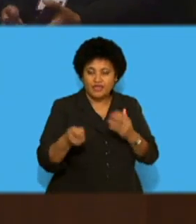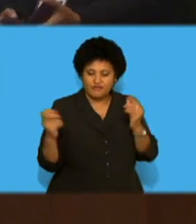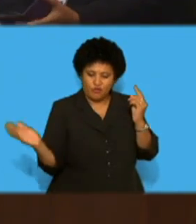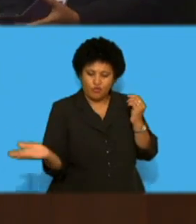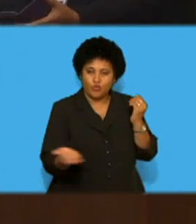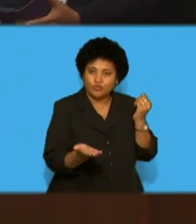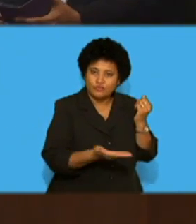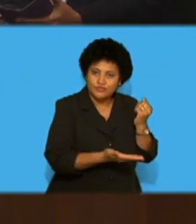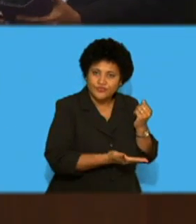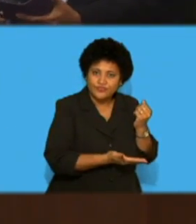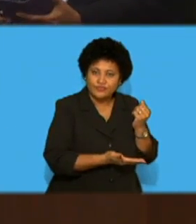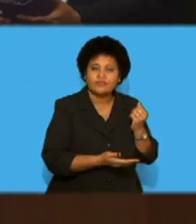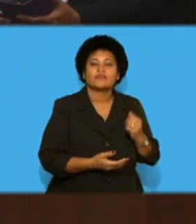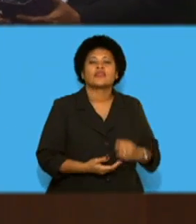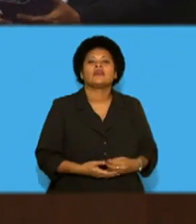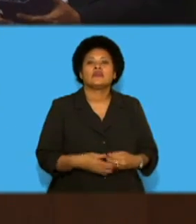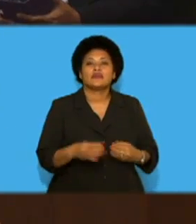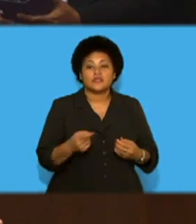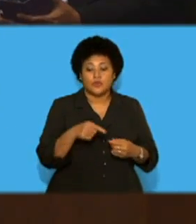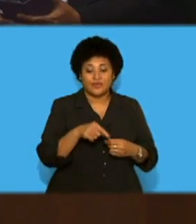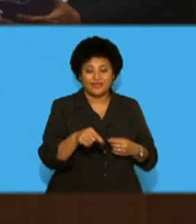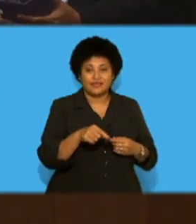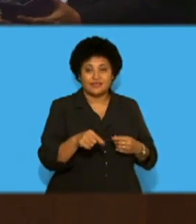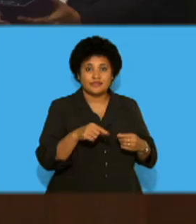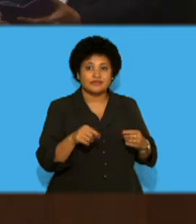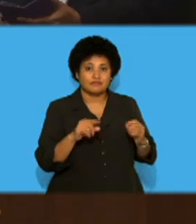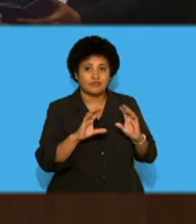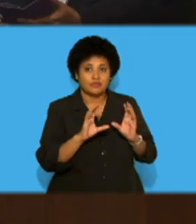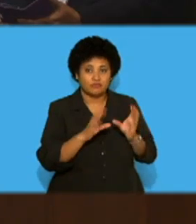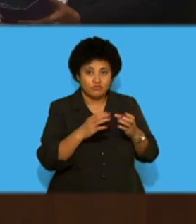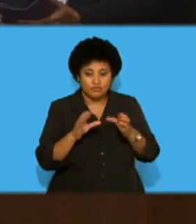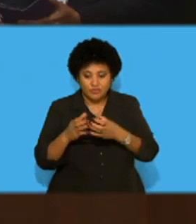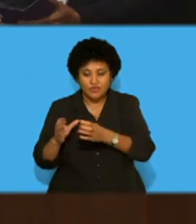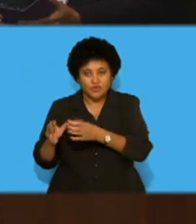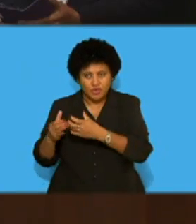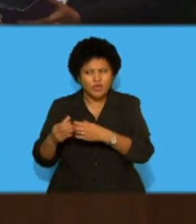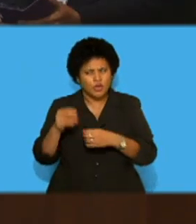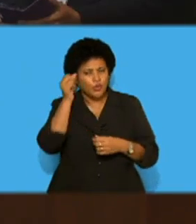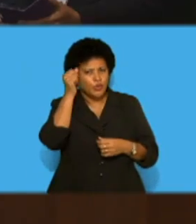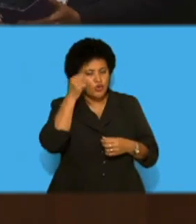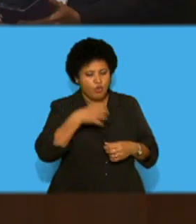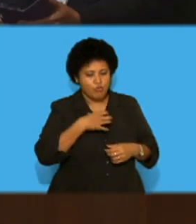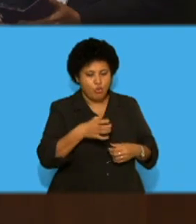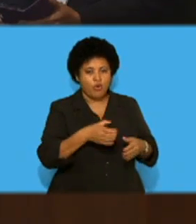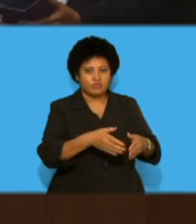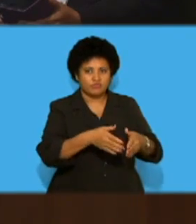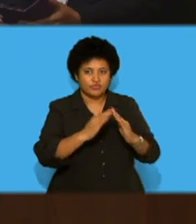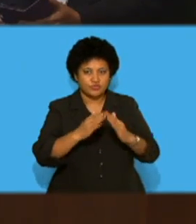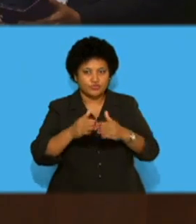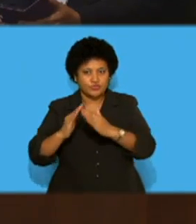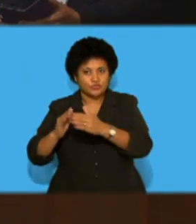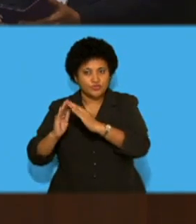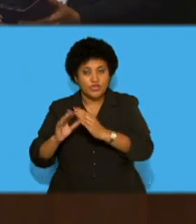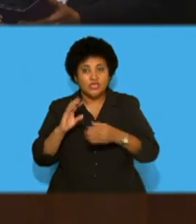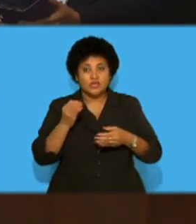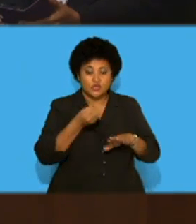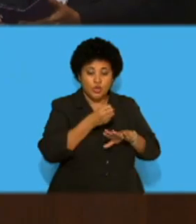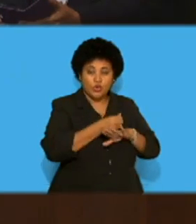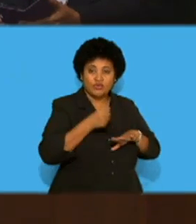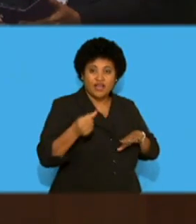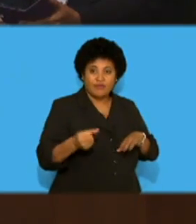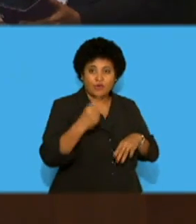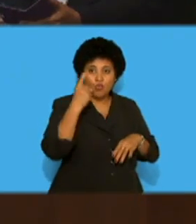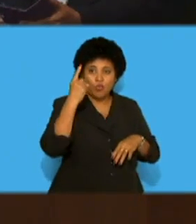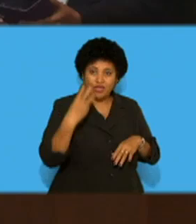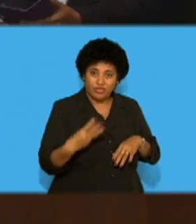that through these cooperatives, where 21 cooperatives have been formed, we understand more will be formed, government is providing 1/3 of the cost